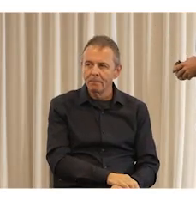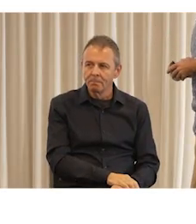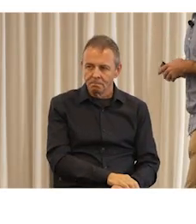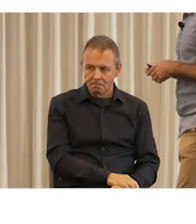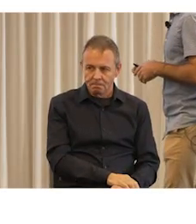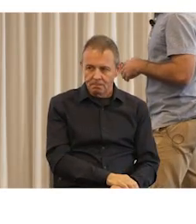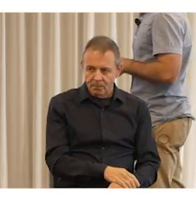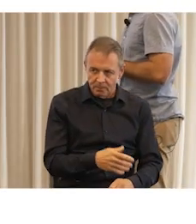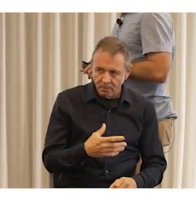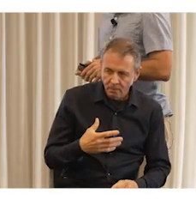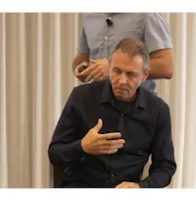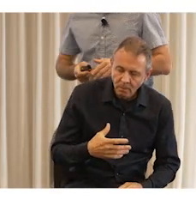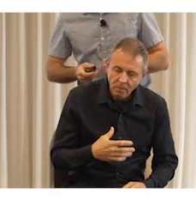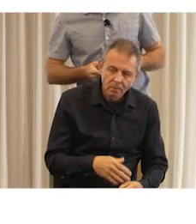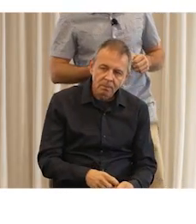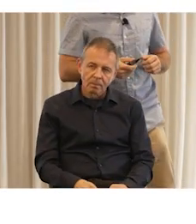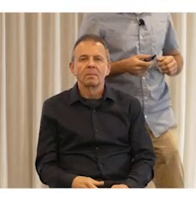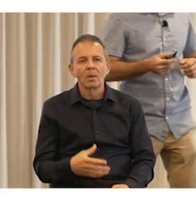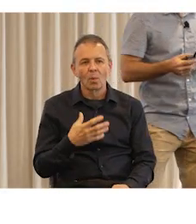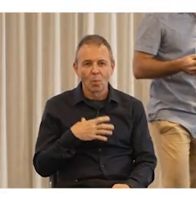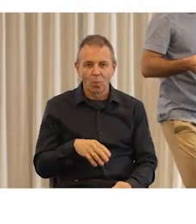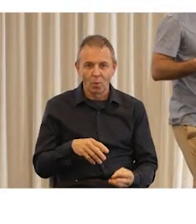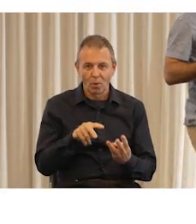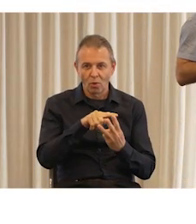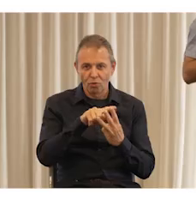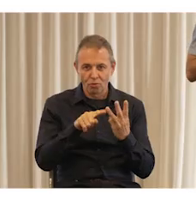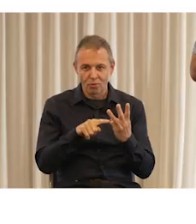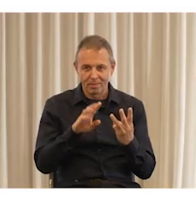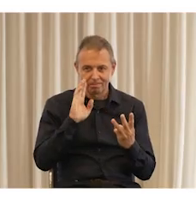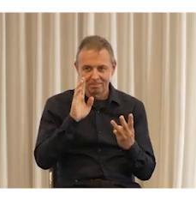So I just want to bring these 3 lovely people up here.